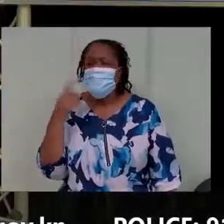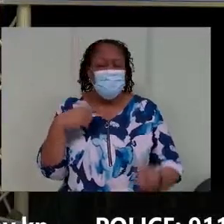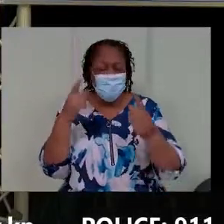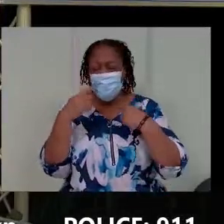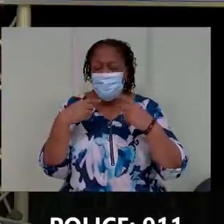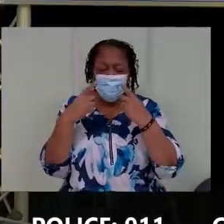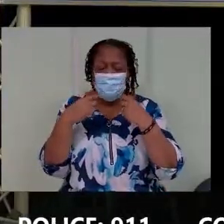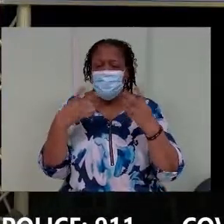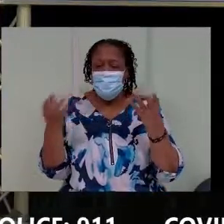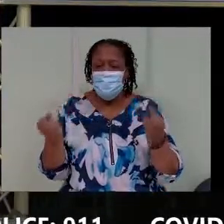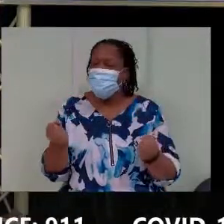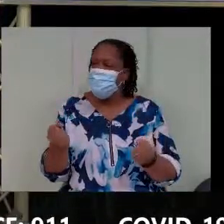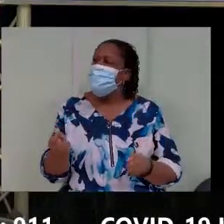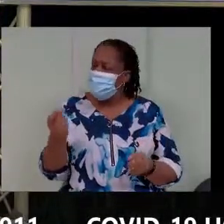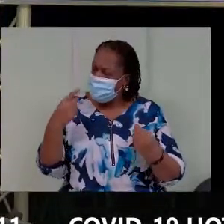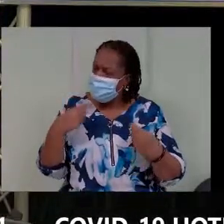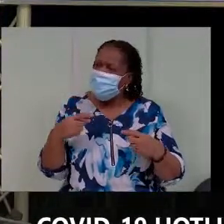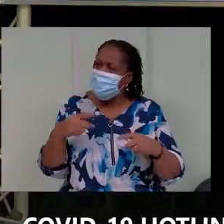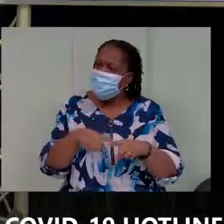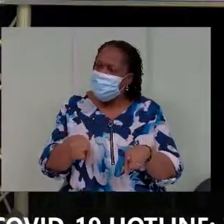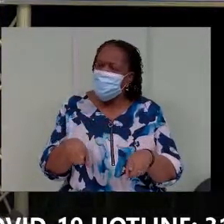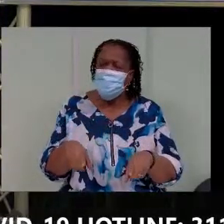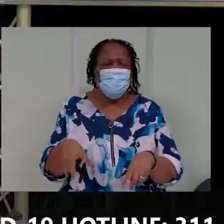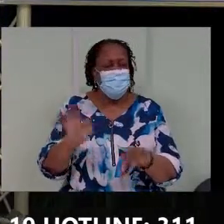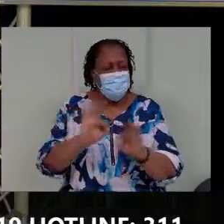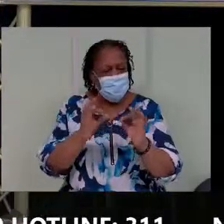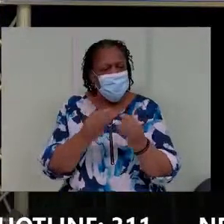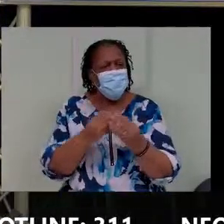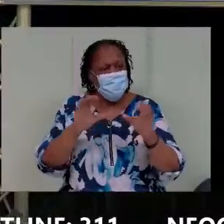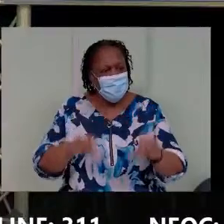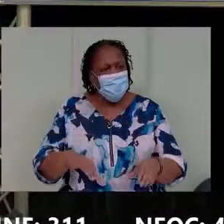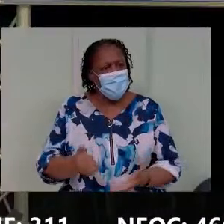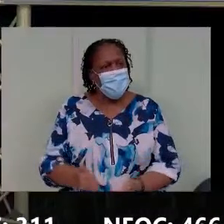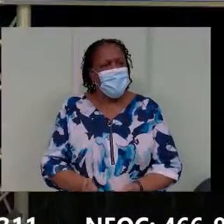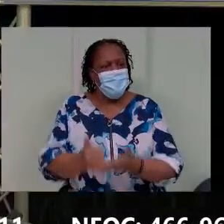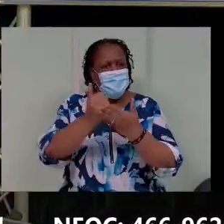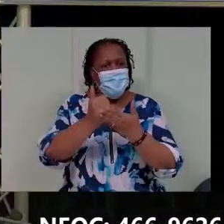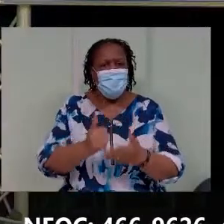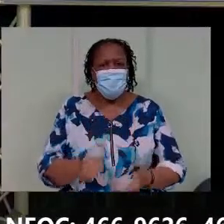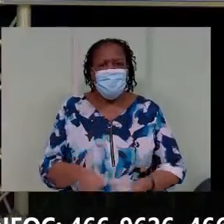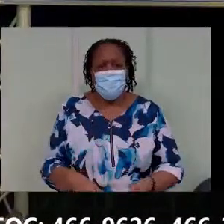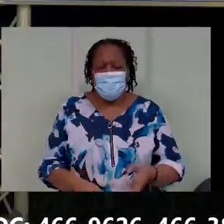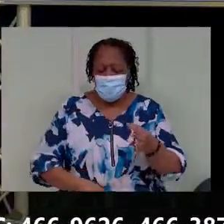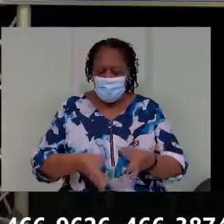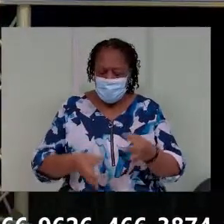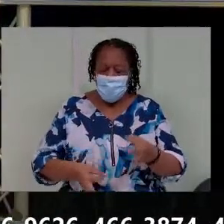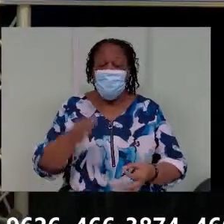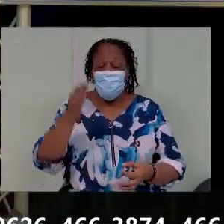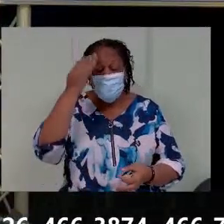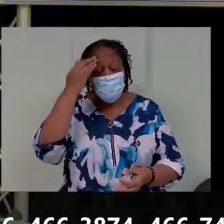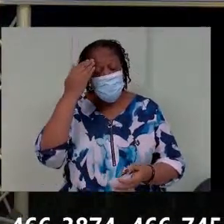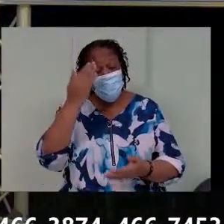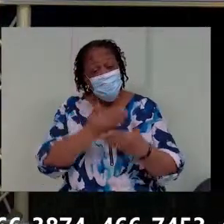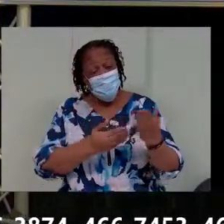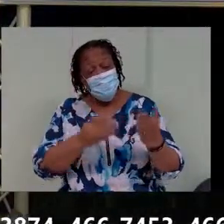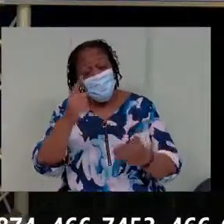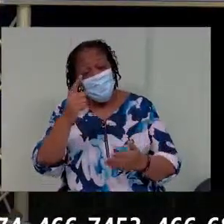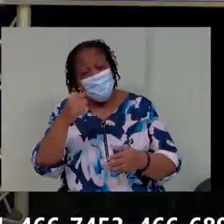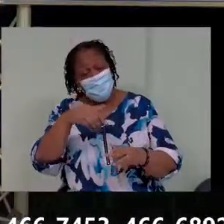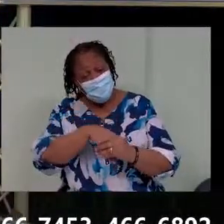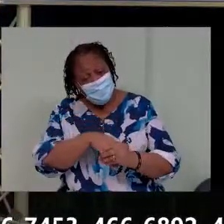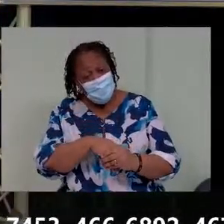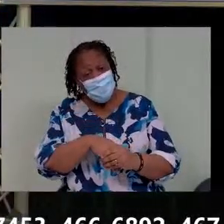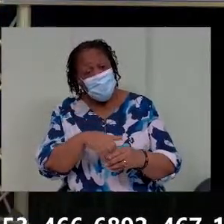the family has to help also. And so if you know that you have somebody who is in quarantine and they have access to the